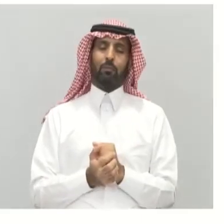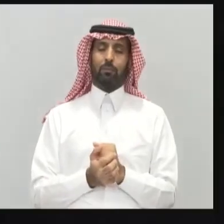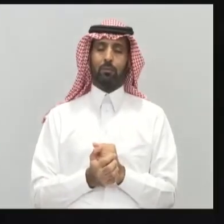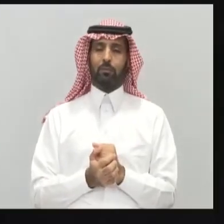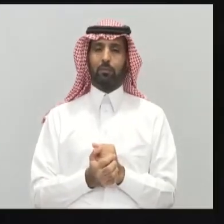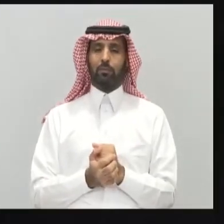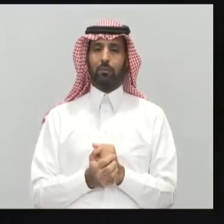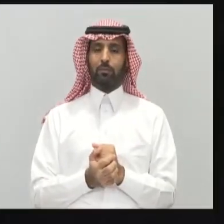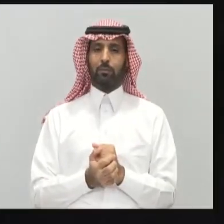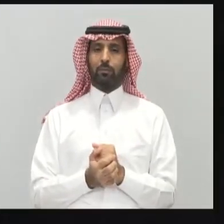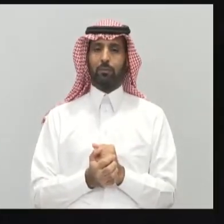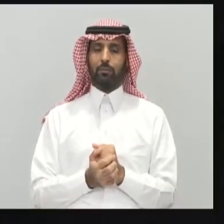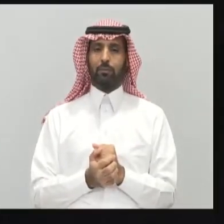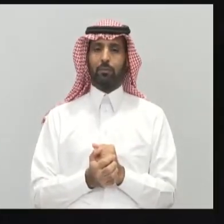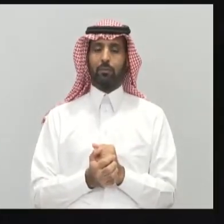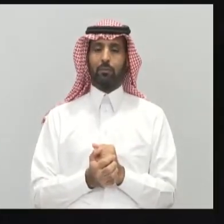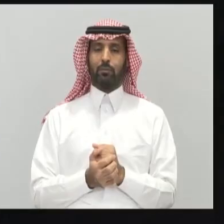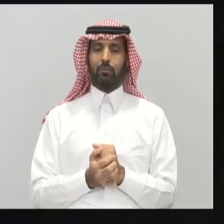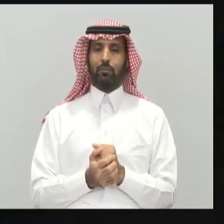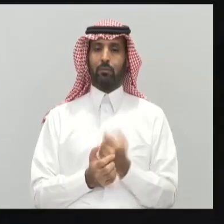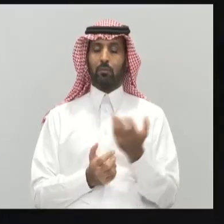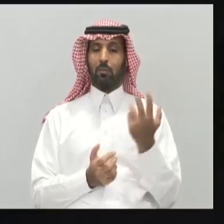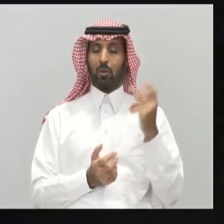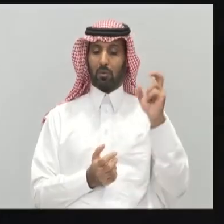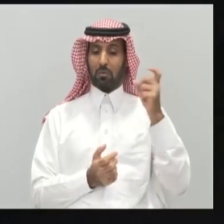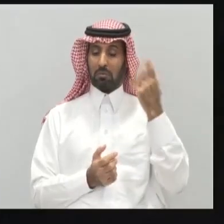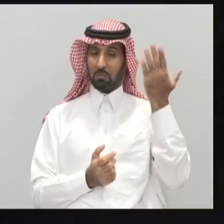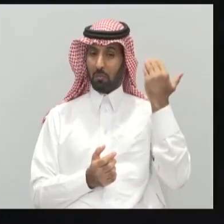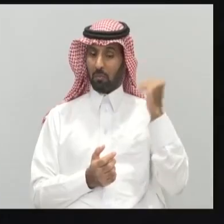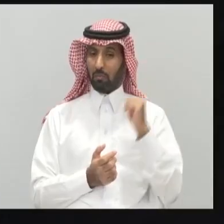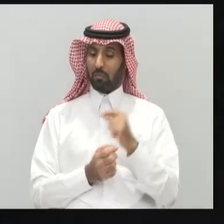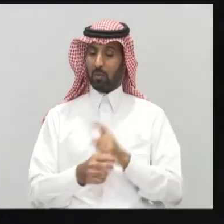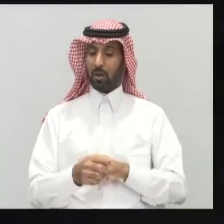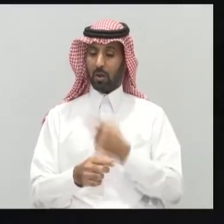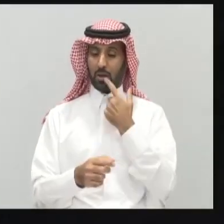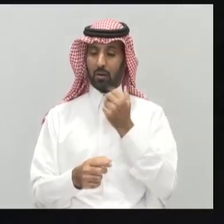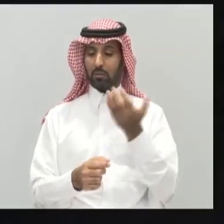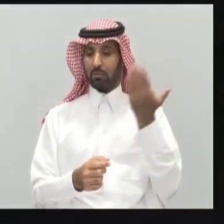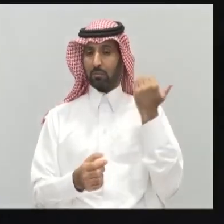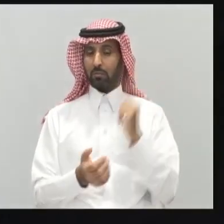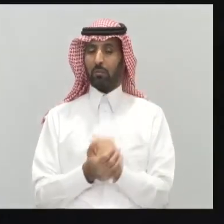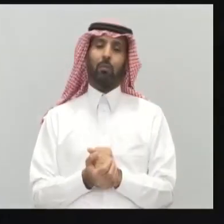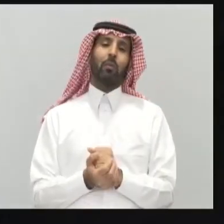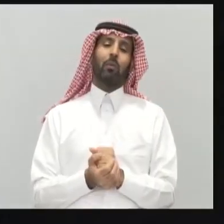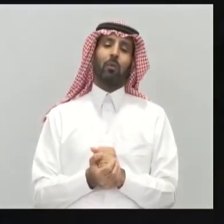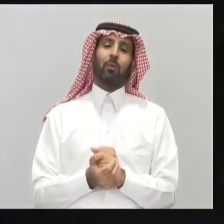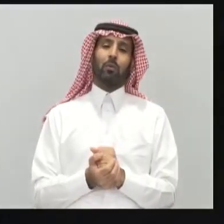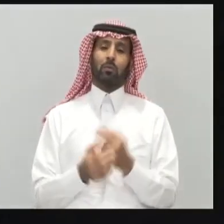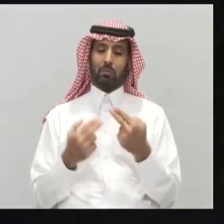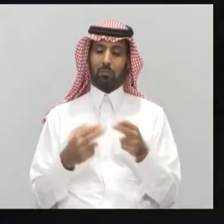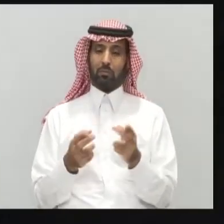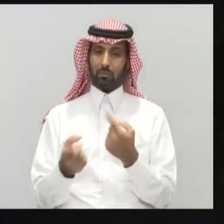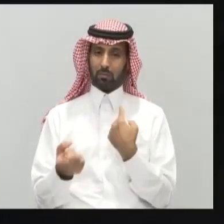last month, 2 years ago, 2 months ago? So you should use the time expressions we learn and start